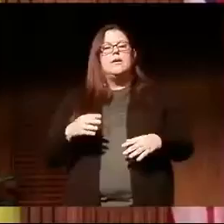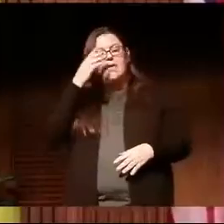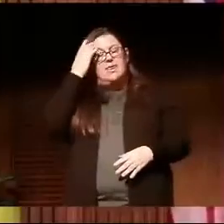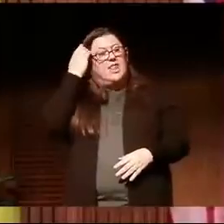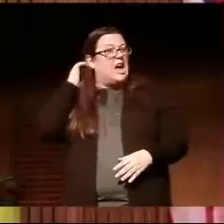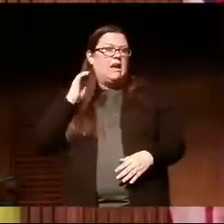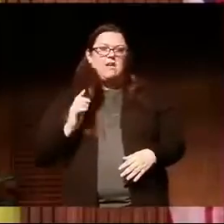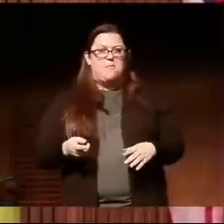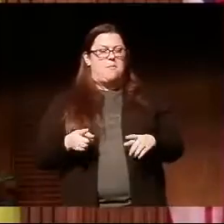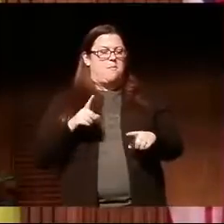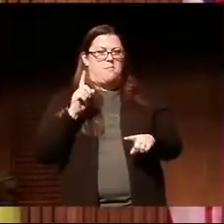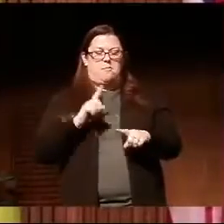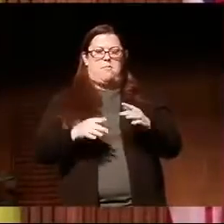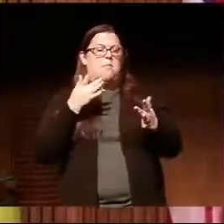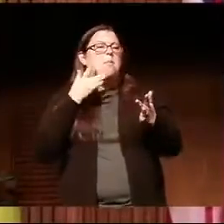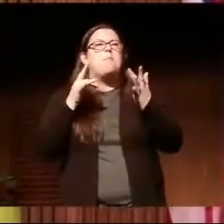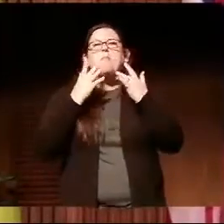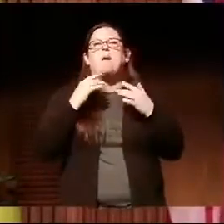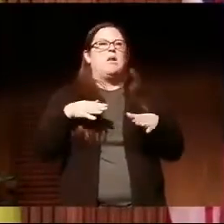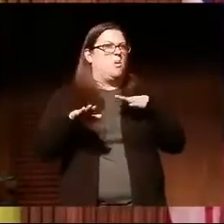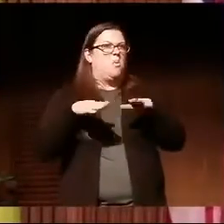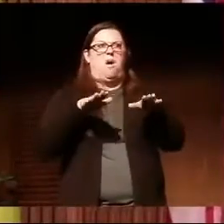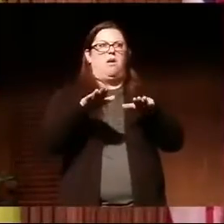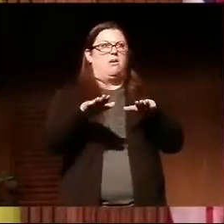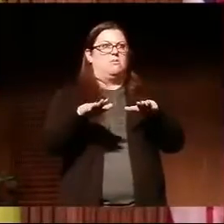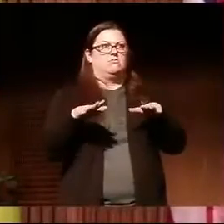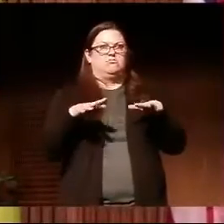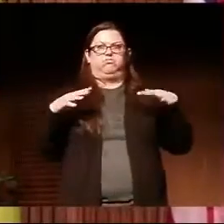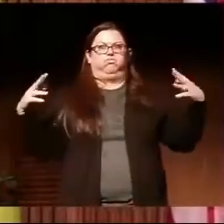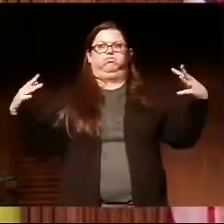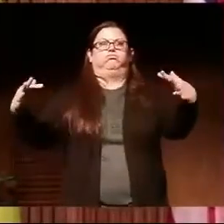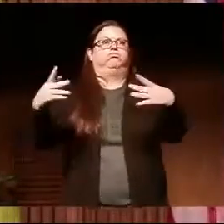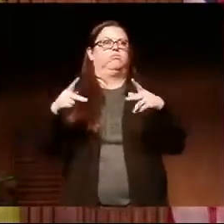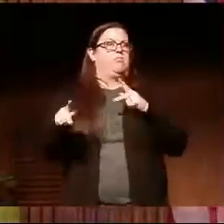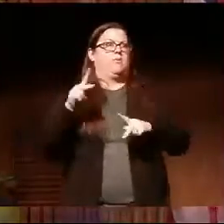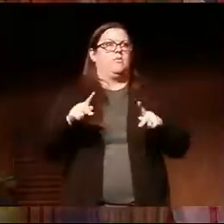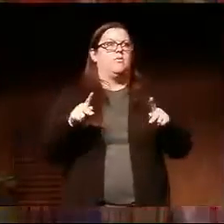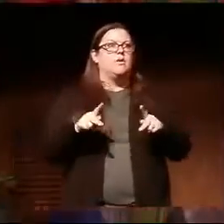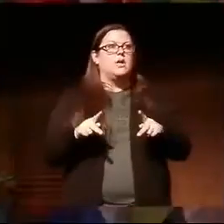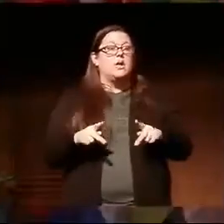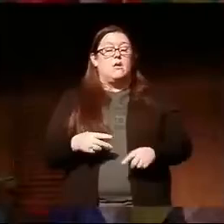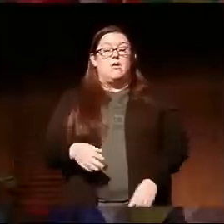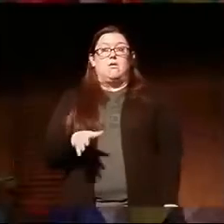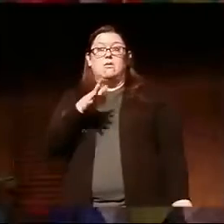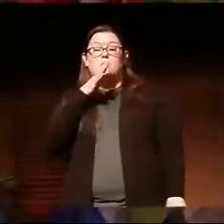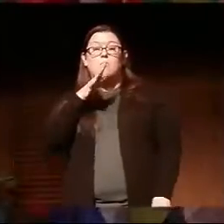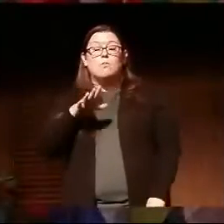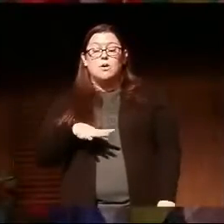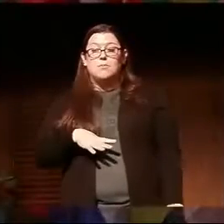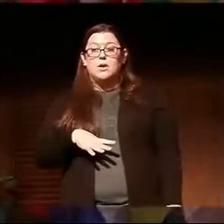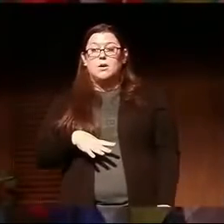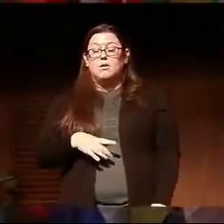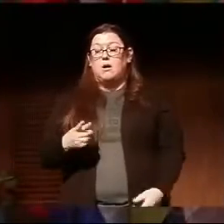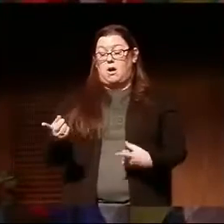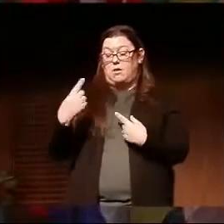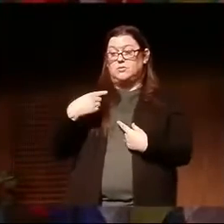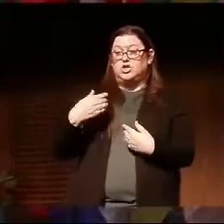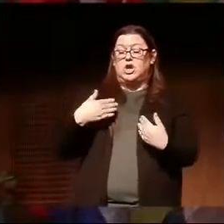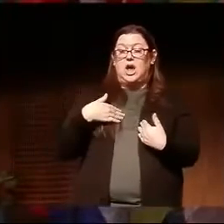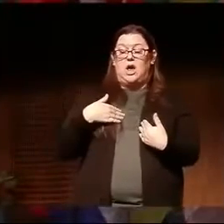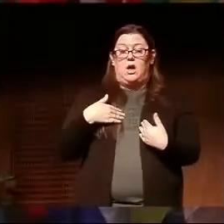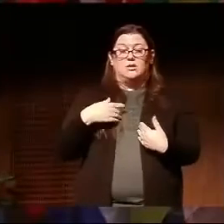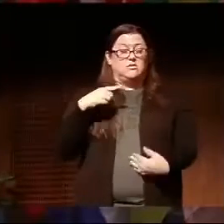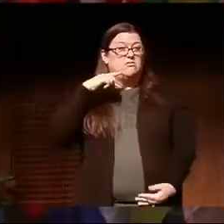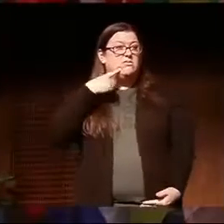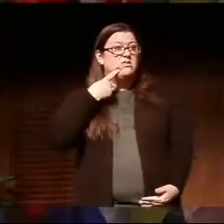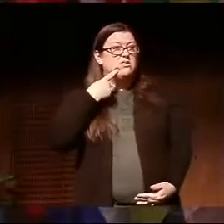room to walk. And here comes this woman who has a serious medical disorder, and she